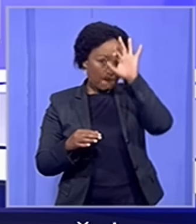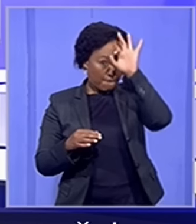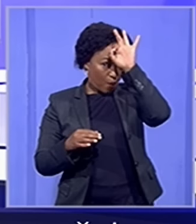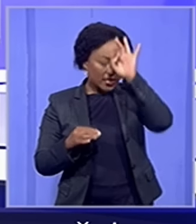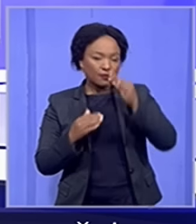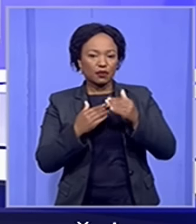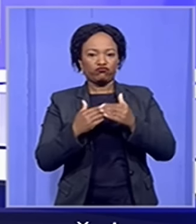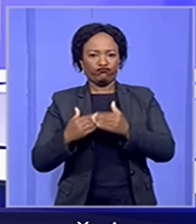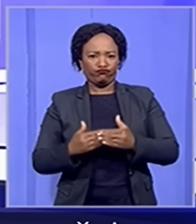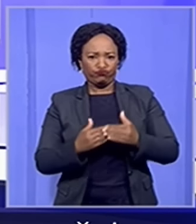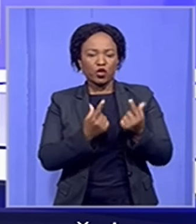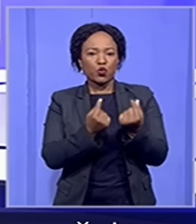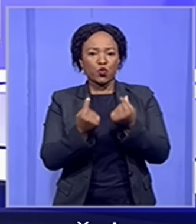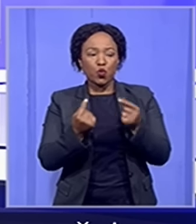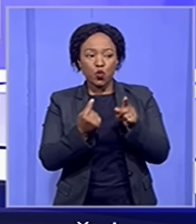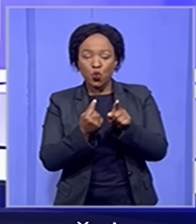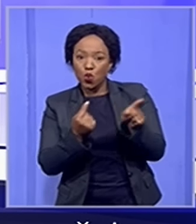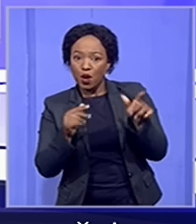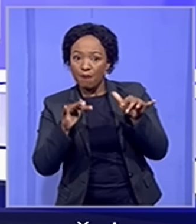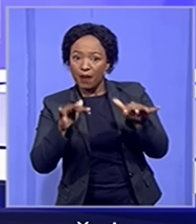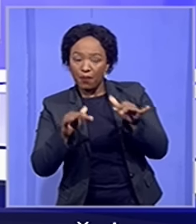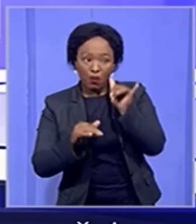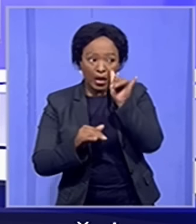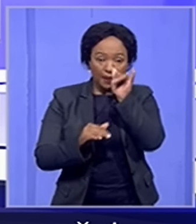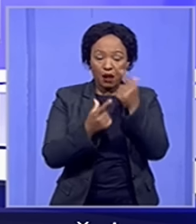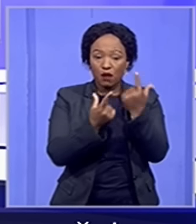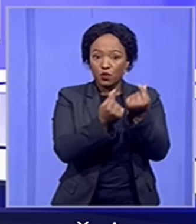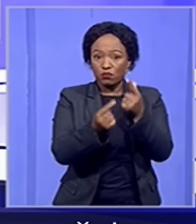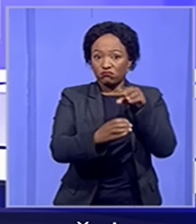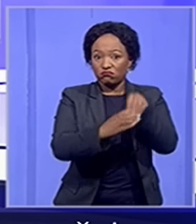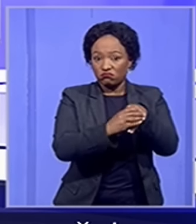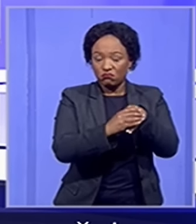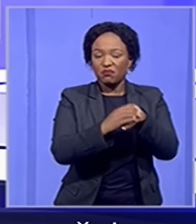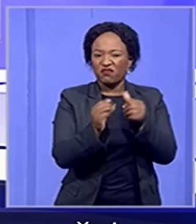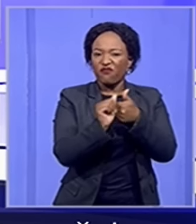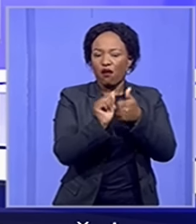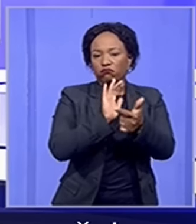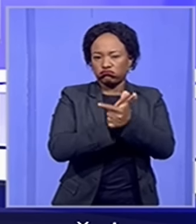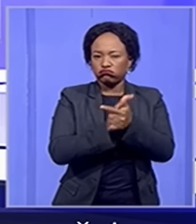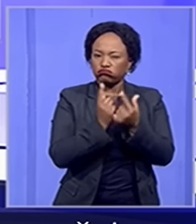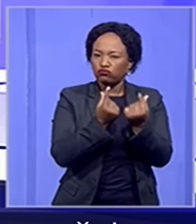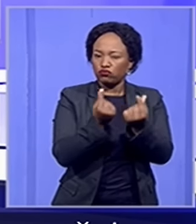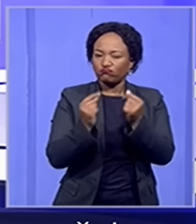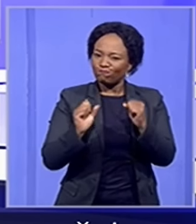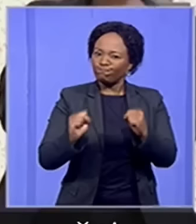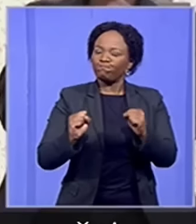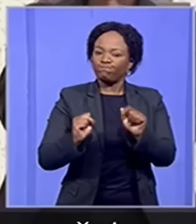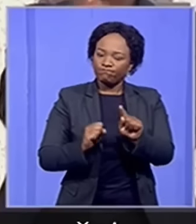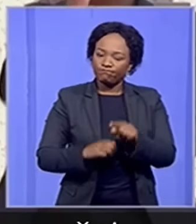maleba kgahlanong le dinokwane go ya ka dipeelo tša molaotheo wa naga.